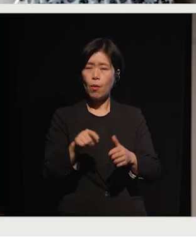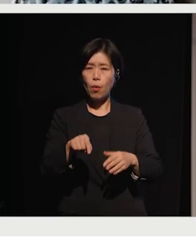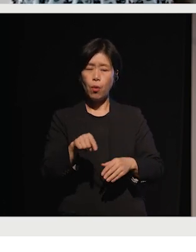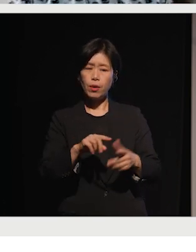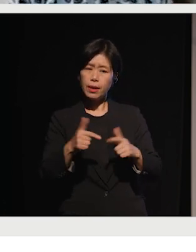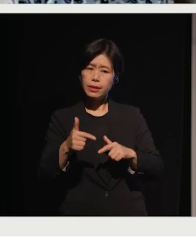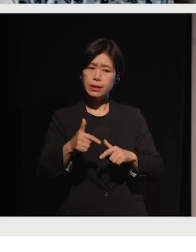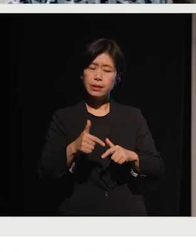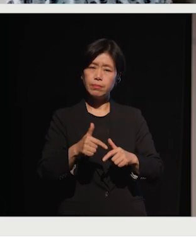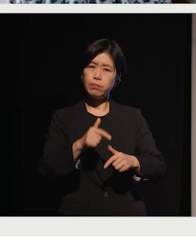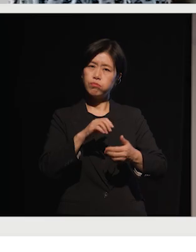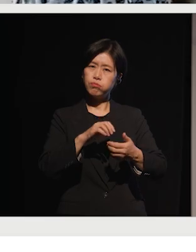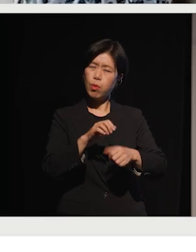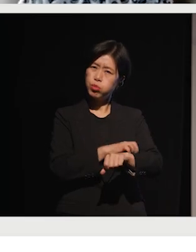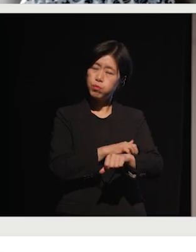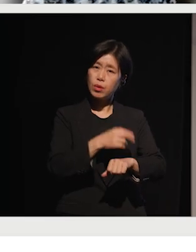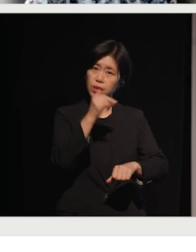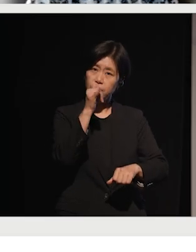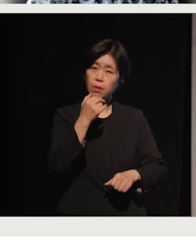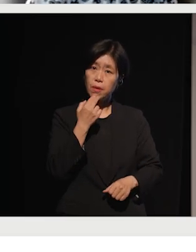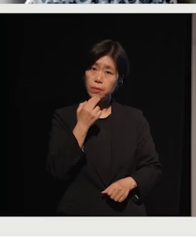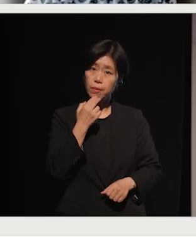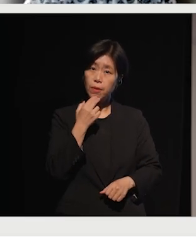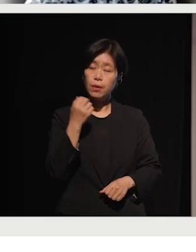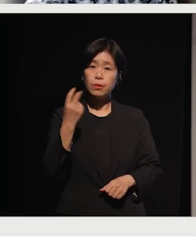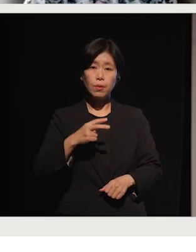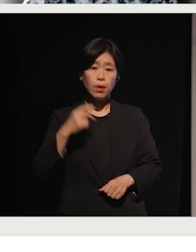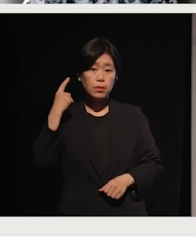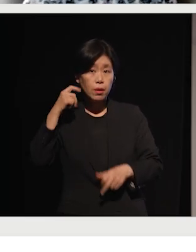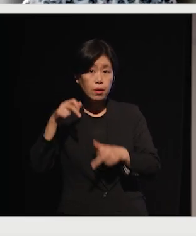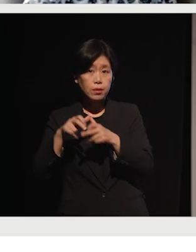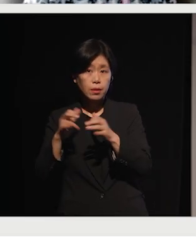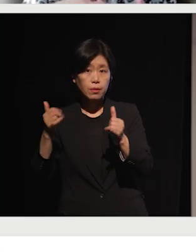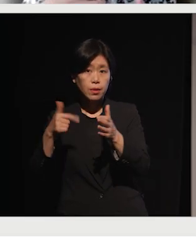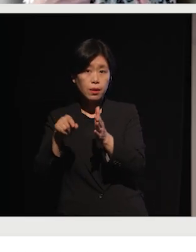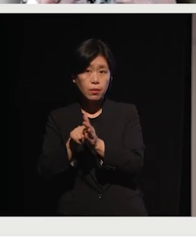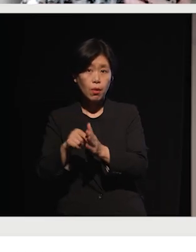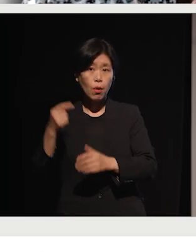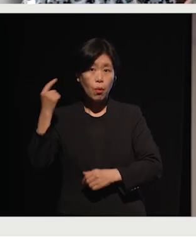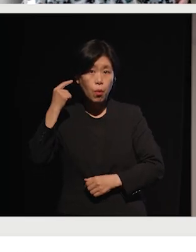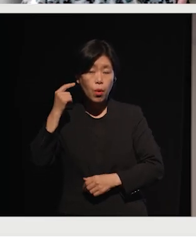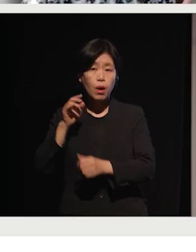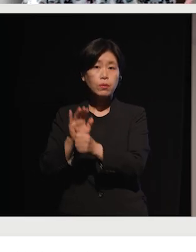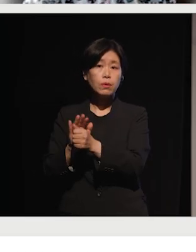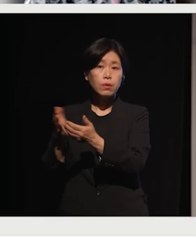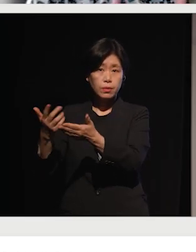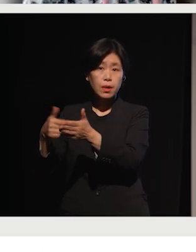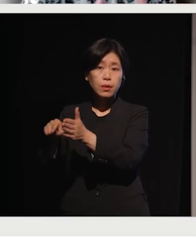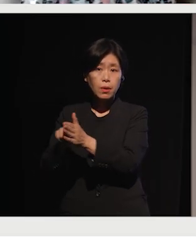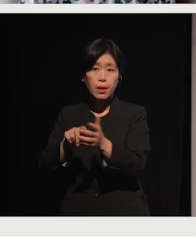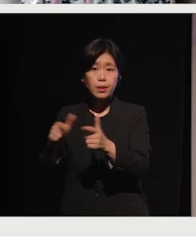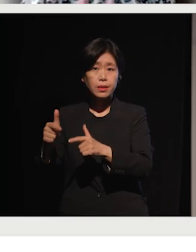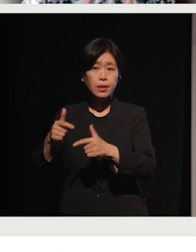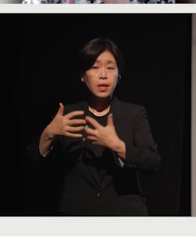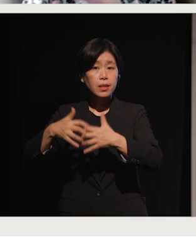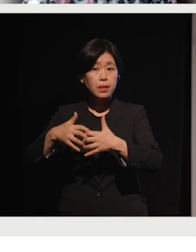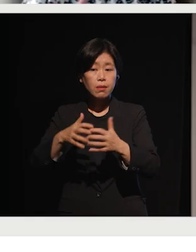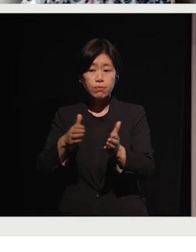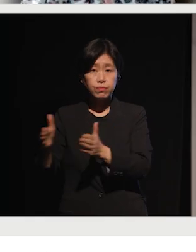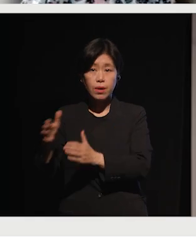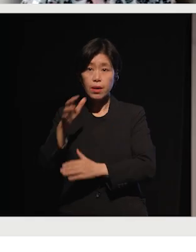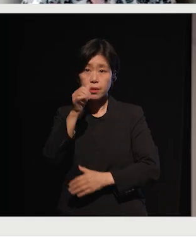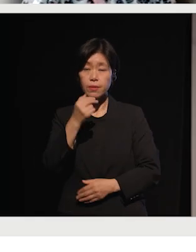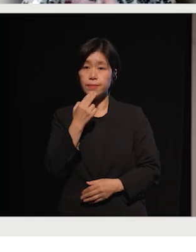assistive listening equipment available for people who might need it? These are the types of things that we work a lot with our